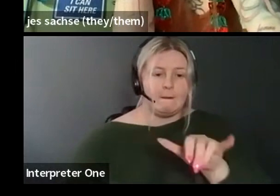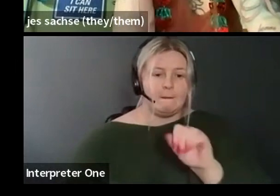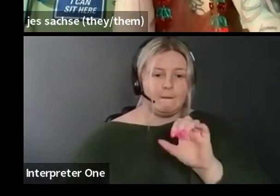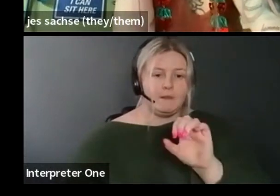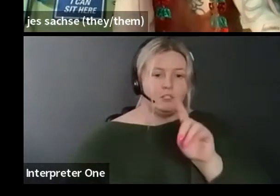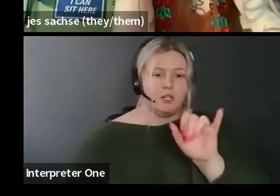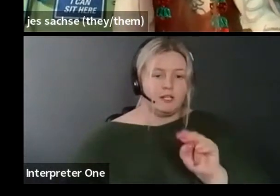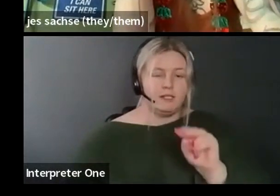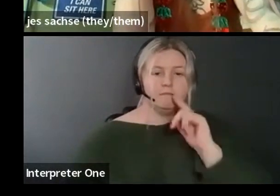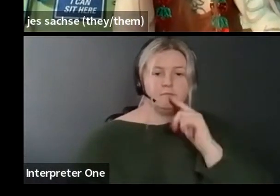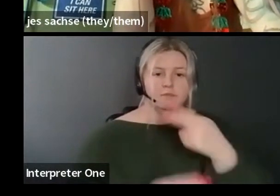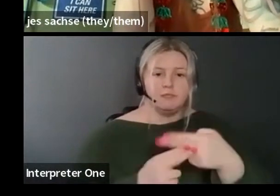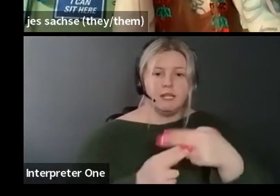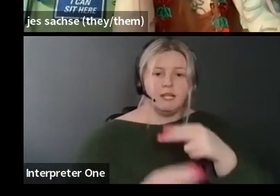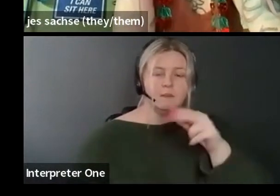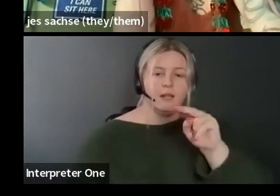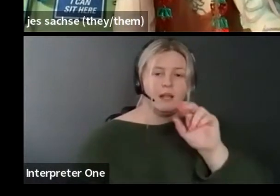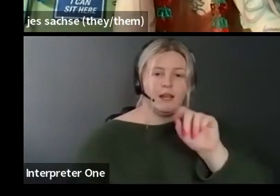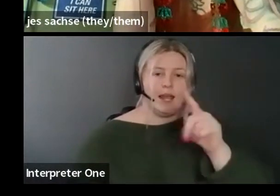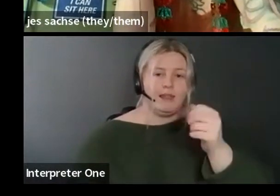Gladue.